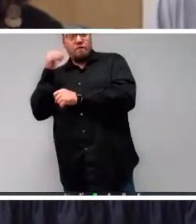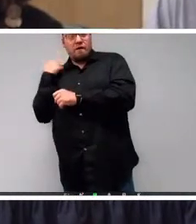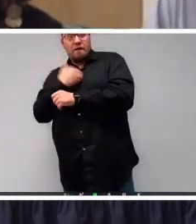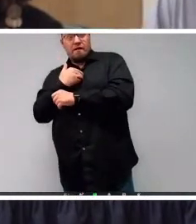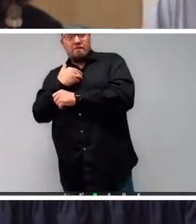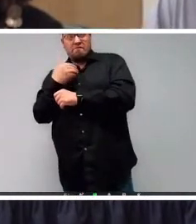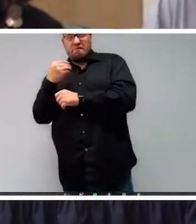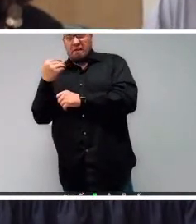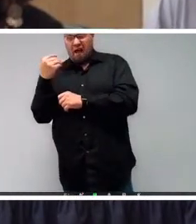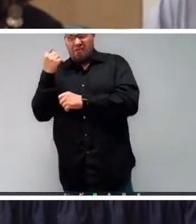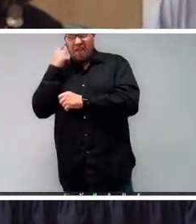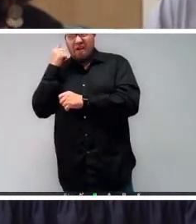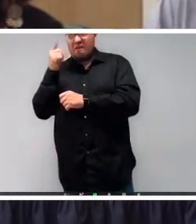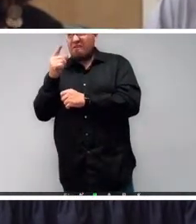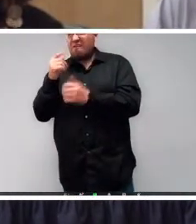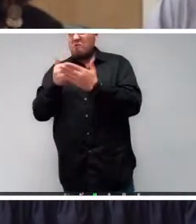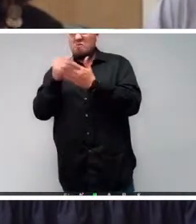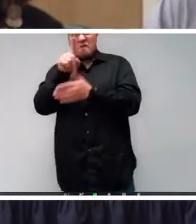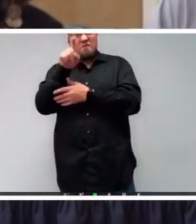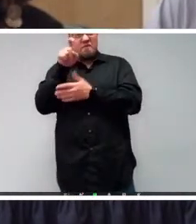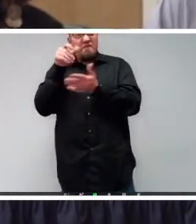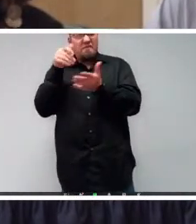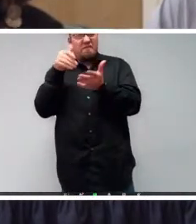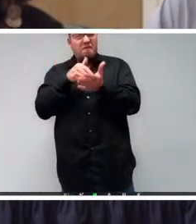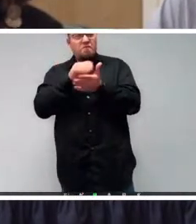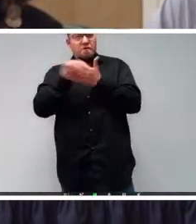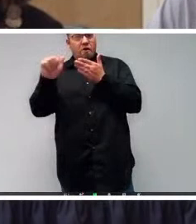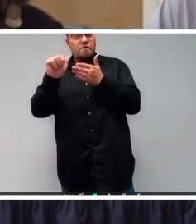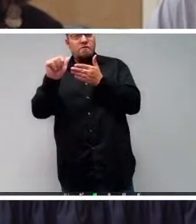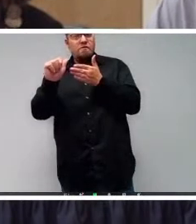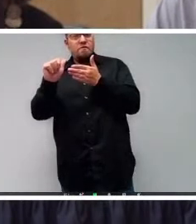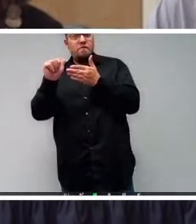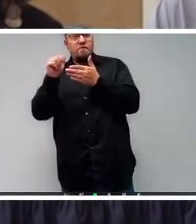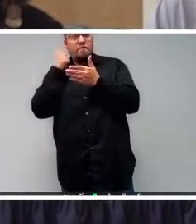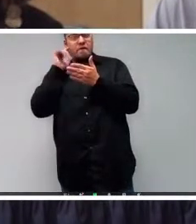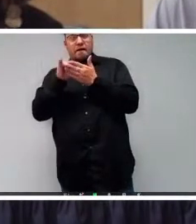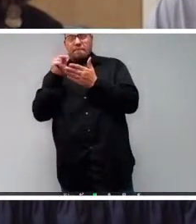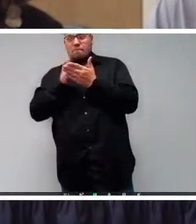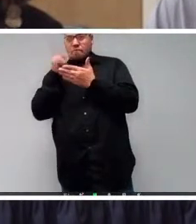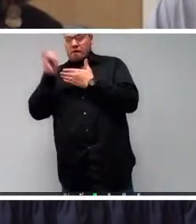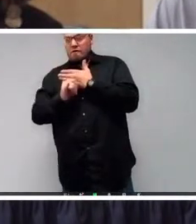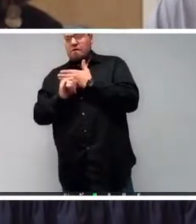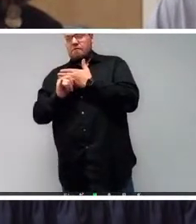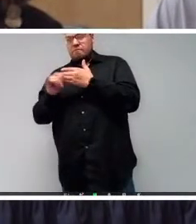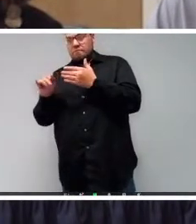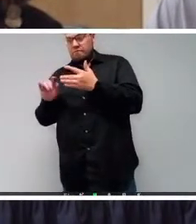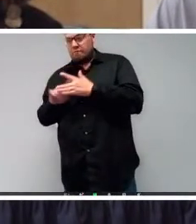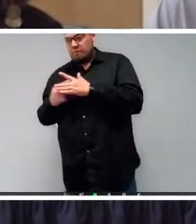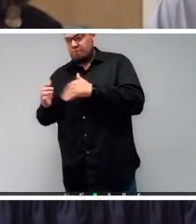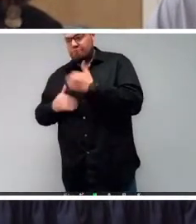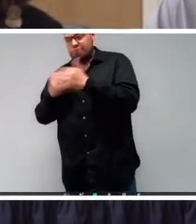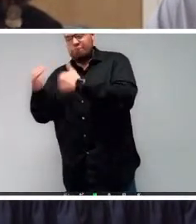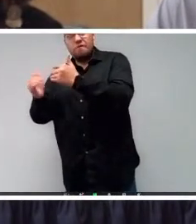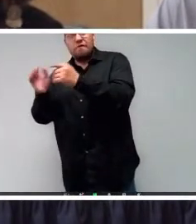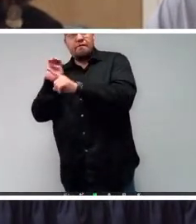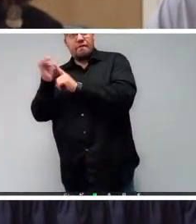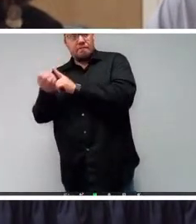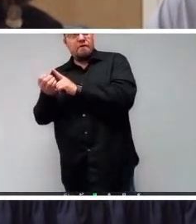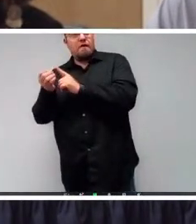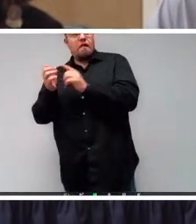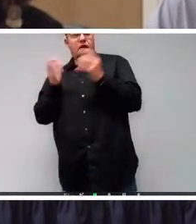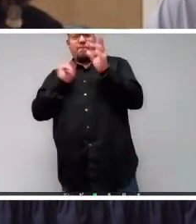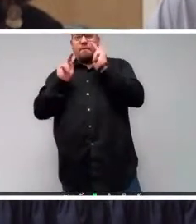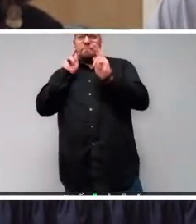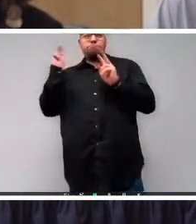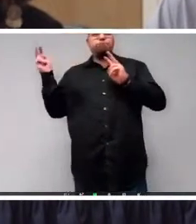close to $100,000. To get that project moving on the environmental side. So lots of people looking at this throughout the